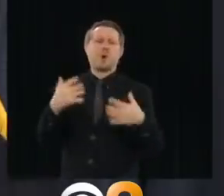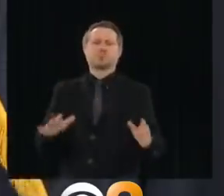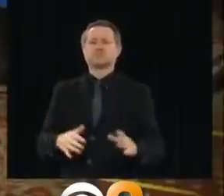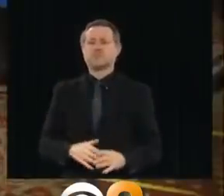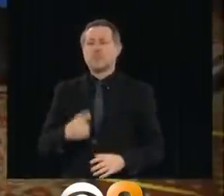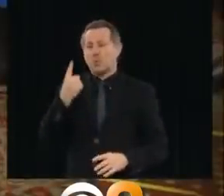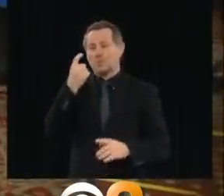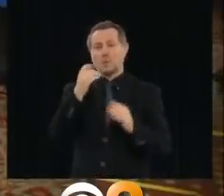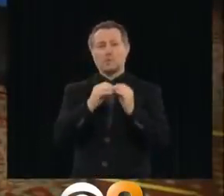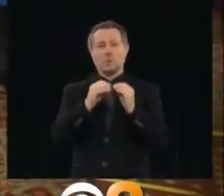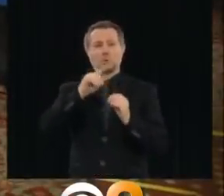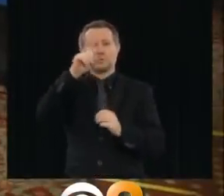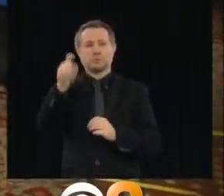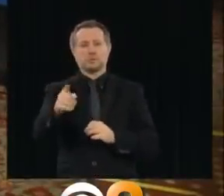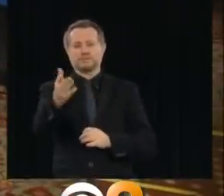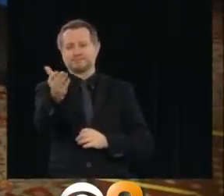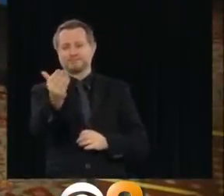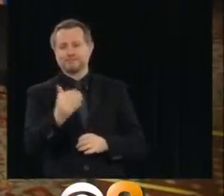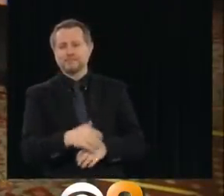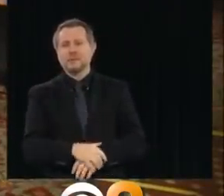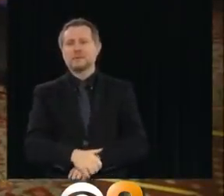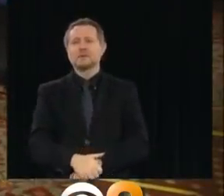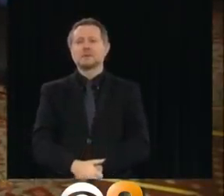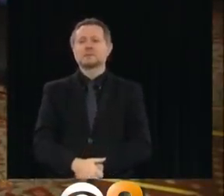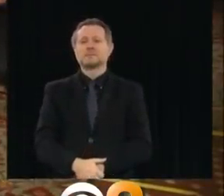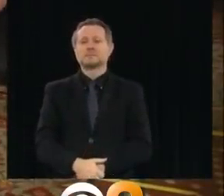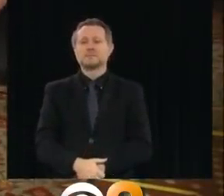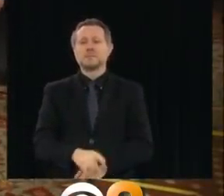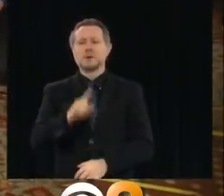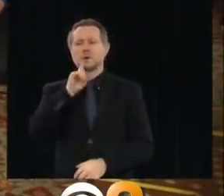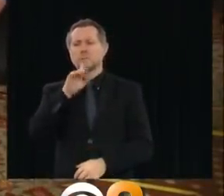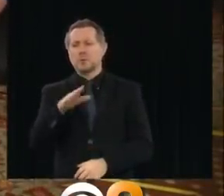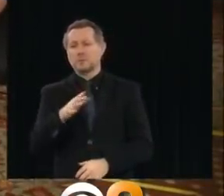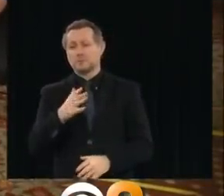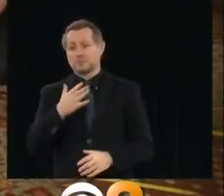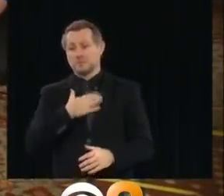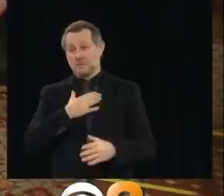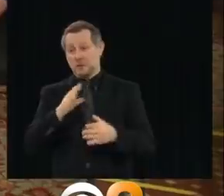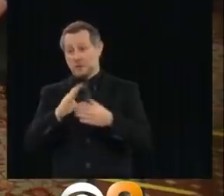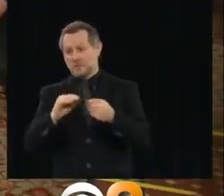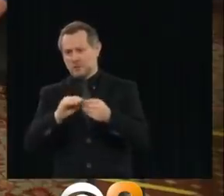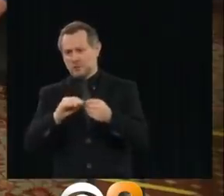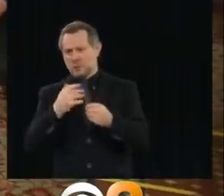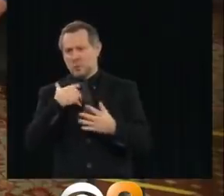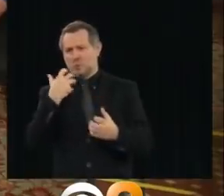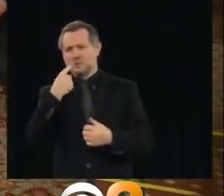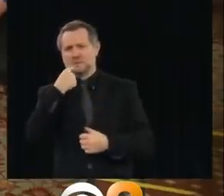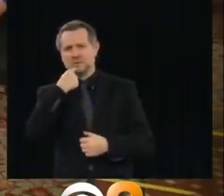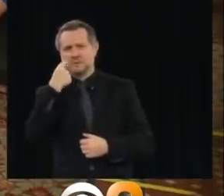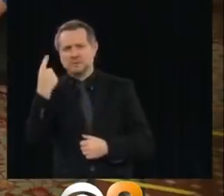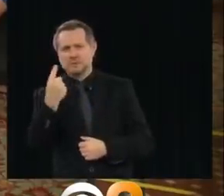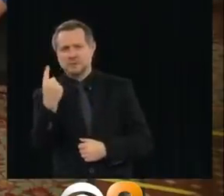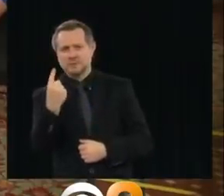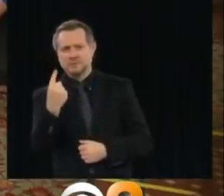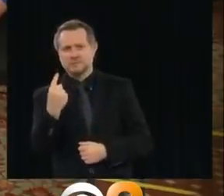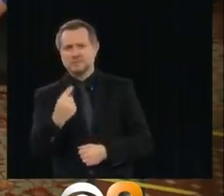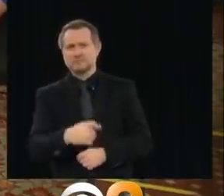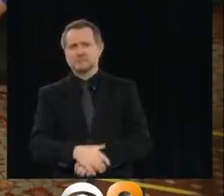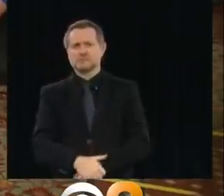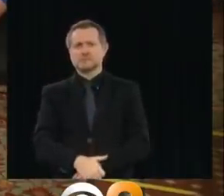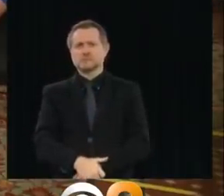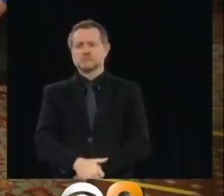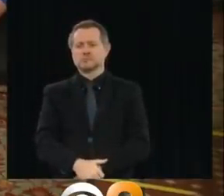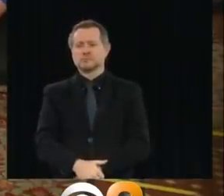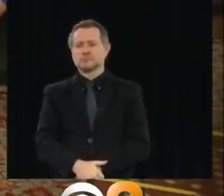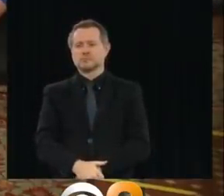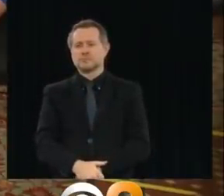Mark. Governor, I just want to preface my comments with take off what Bernadette, I guess, said. With